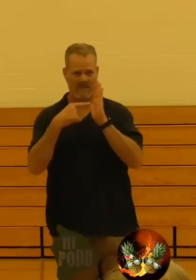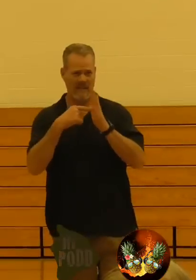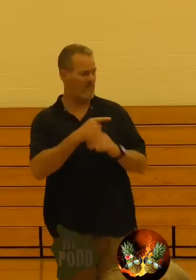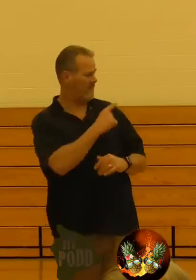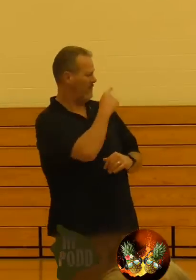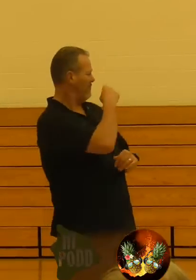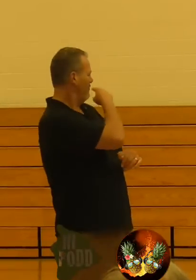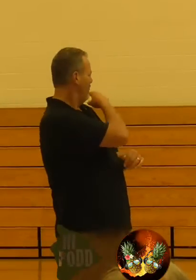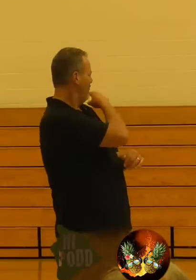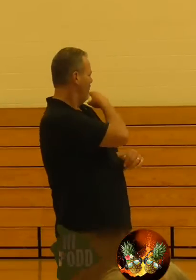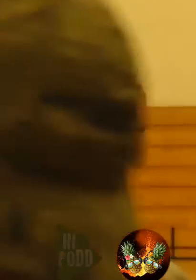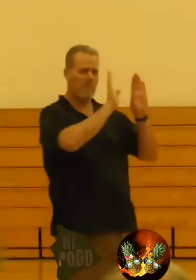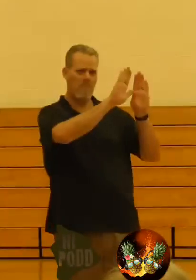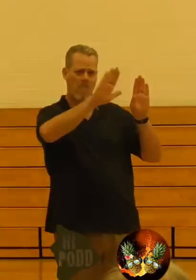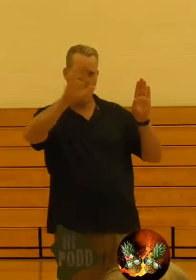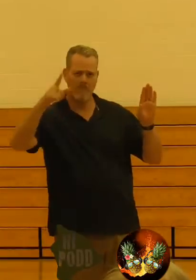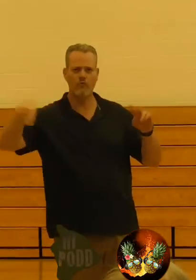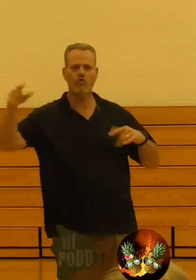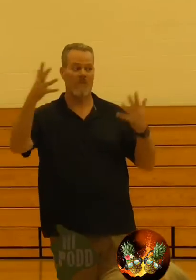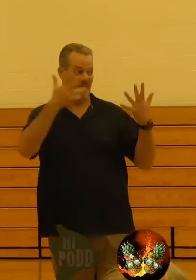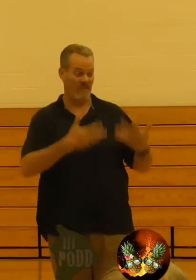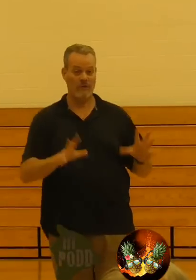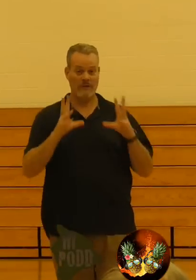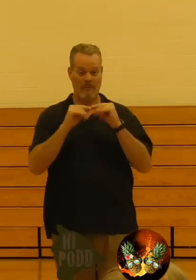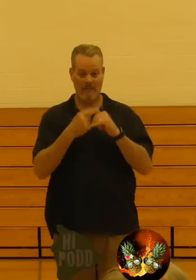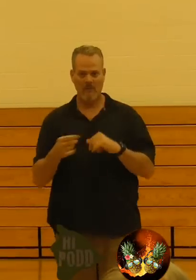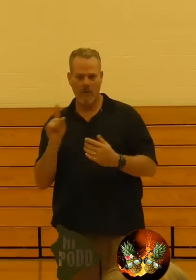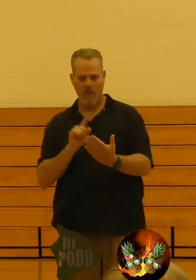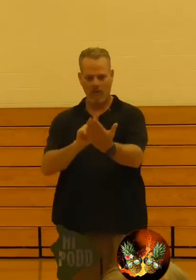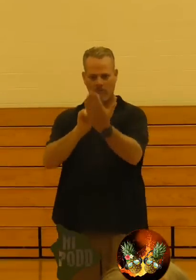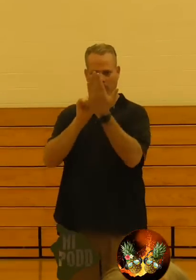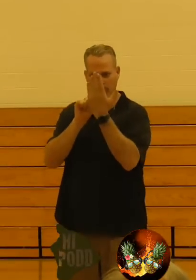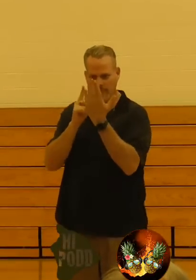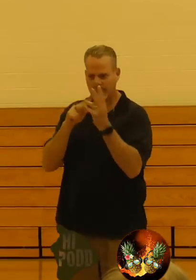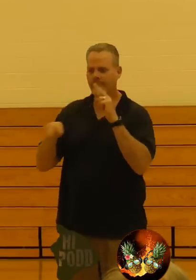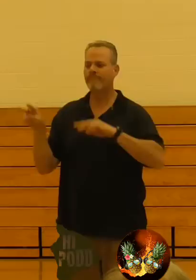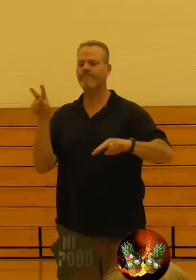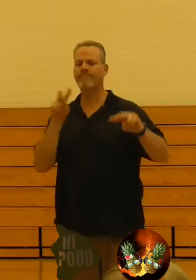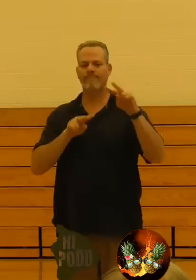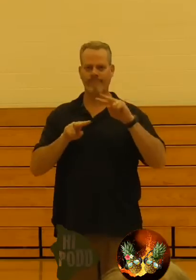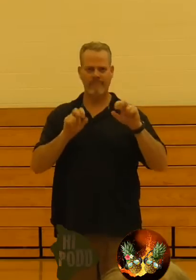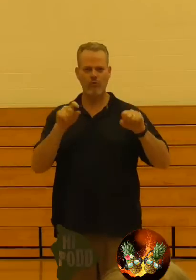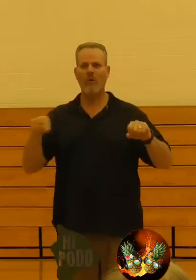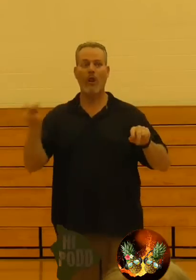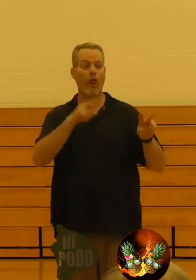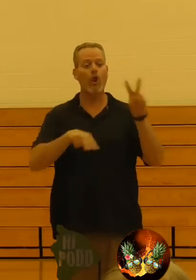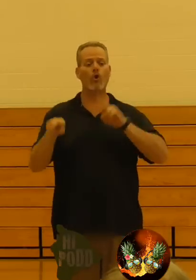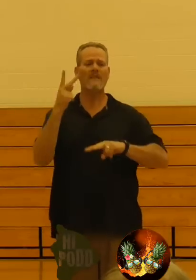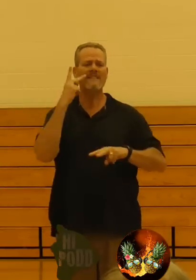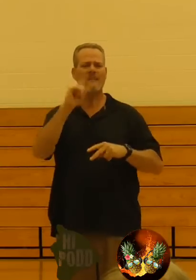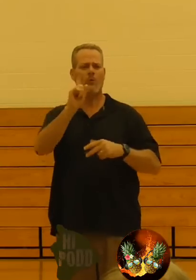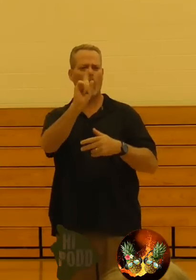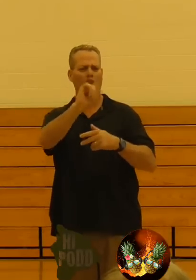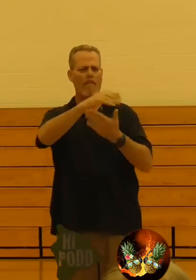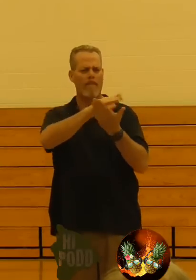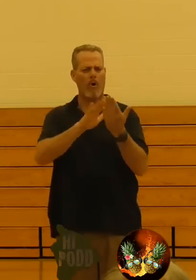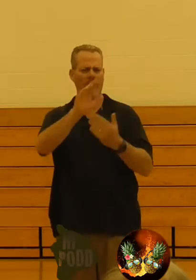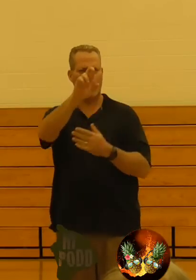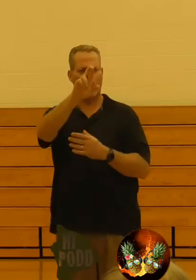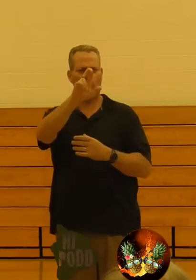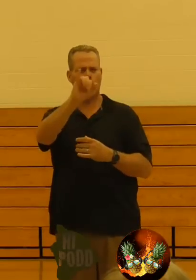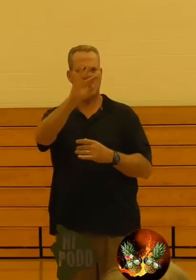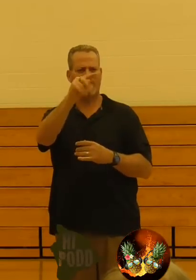how quickly lava flows can transit your area. You can look and see what part of the rift zone can impact